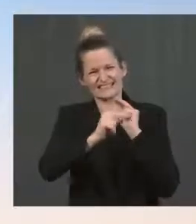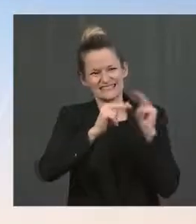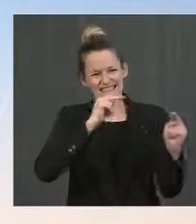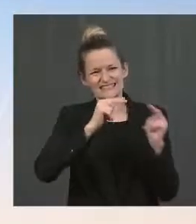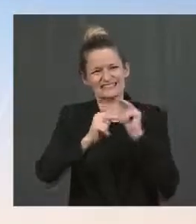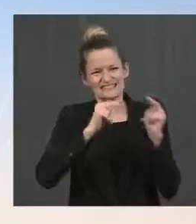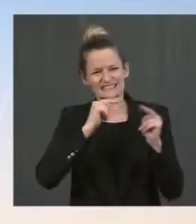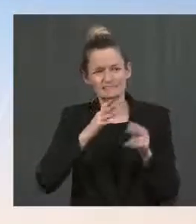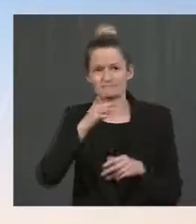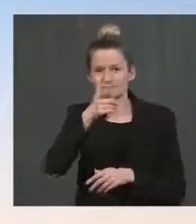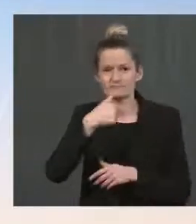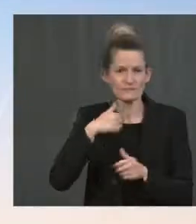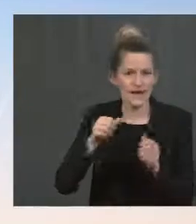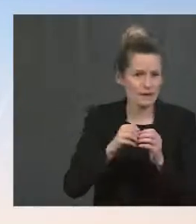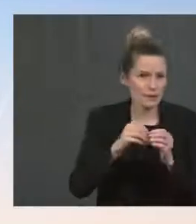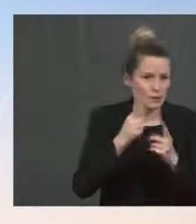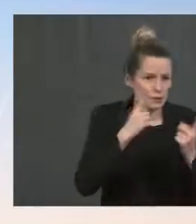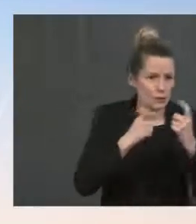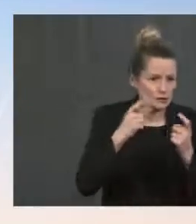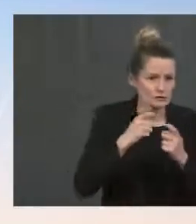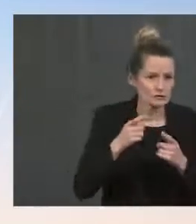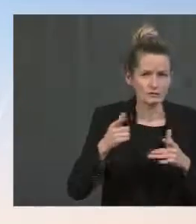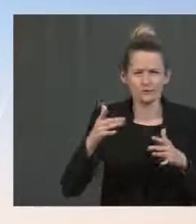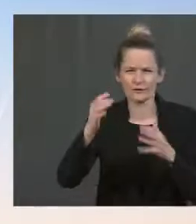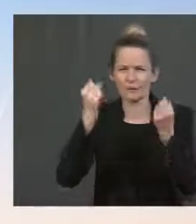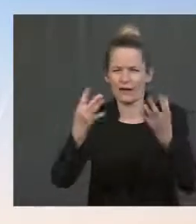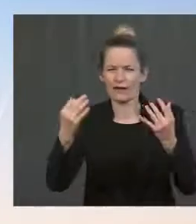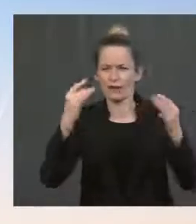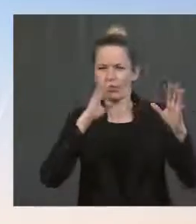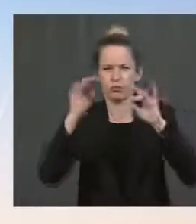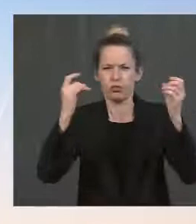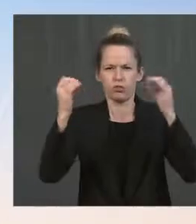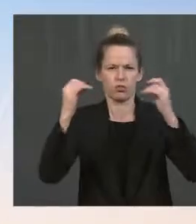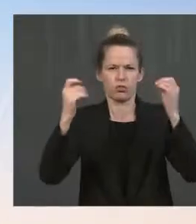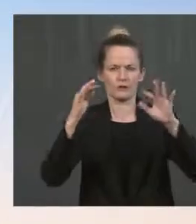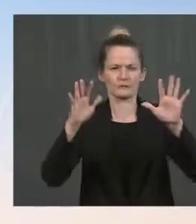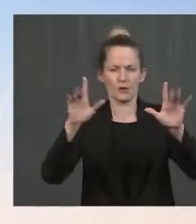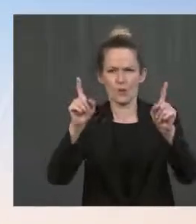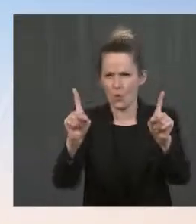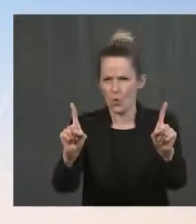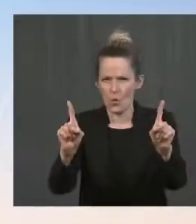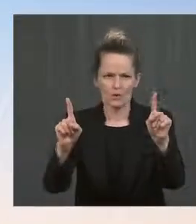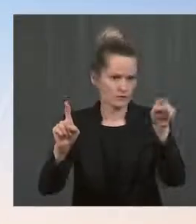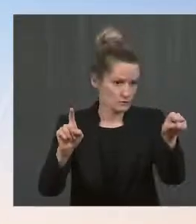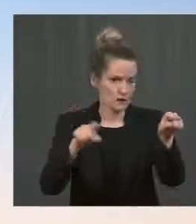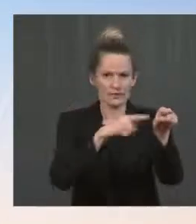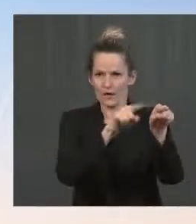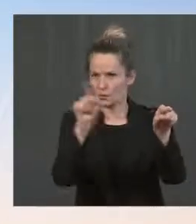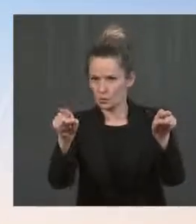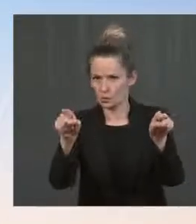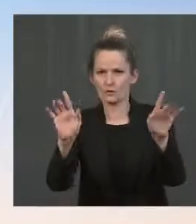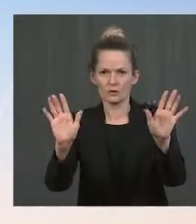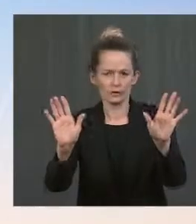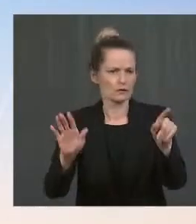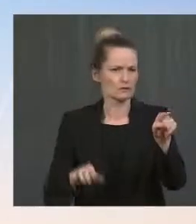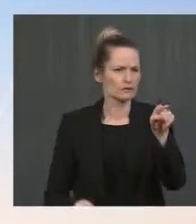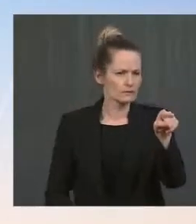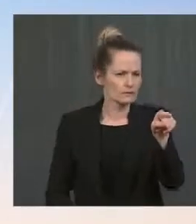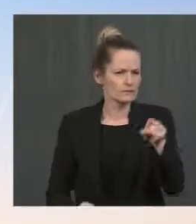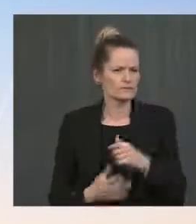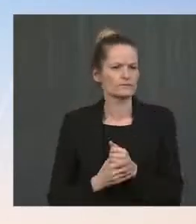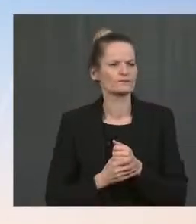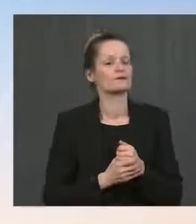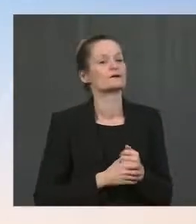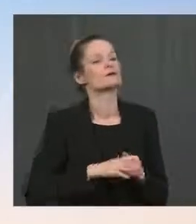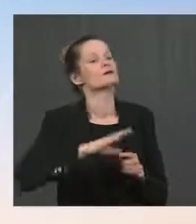Mija. Go ahead, Mija. I think I answered your question. Go ahead, Mija. Thanks, Jen. I wanted to follow up on the president's speech tomorrow. Sure. You mentioned schools and